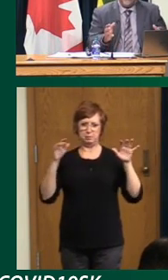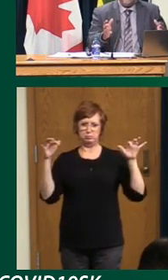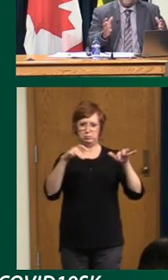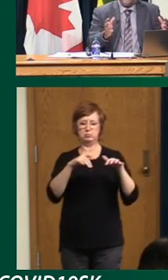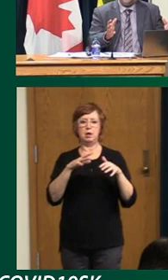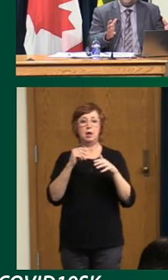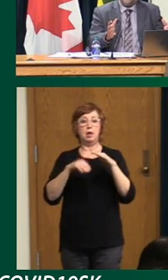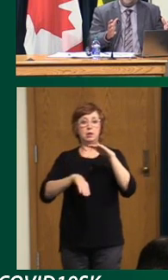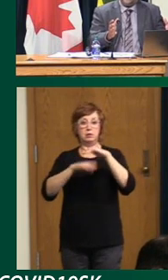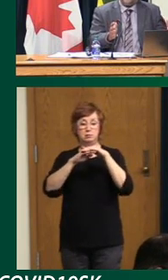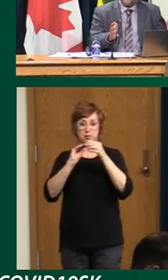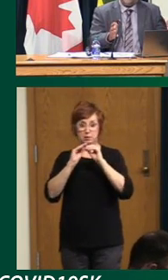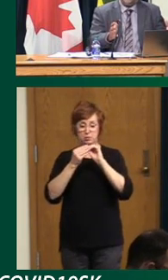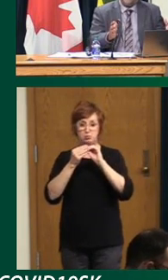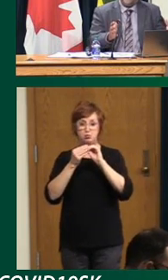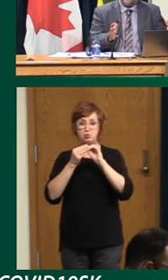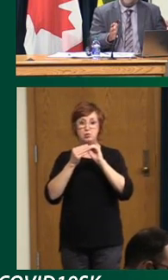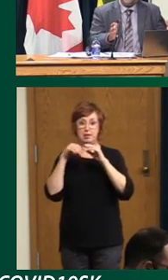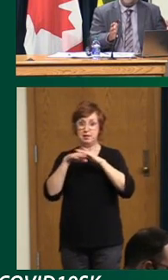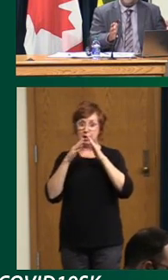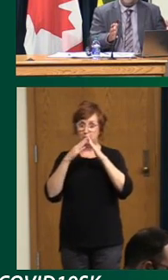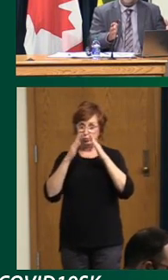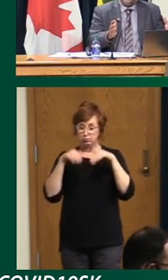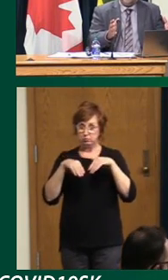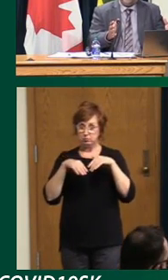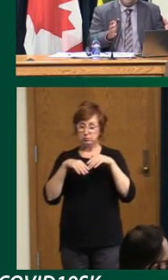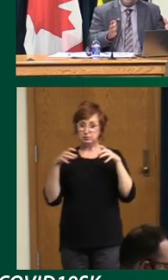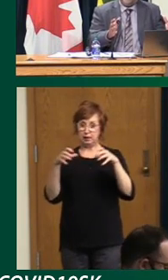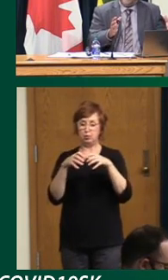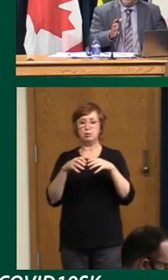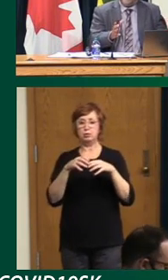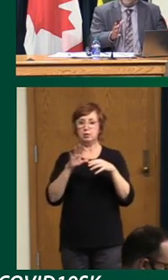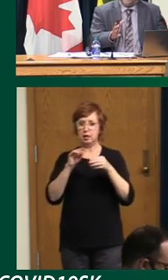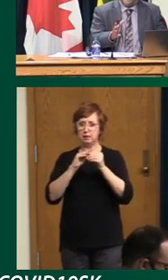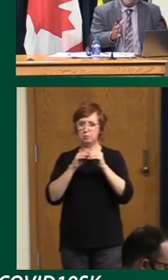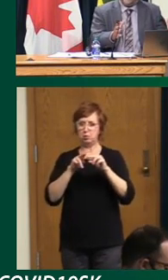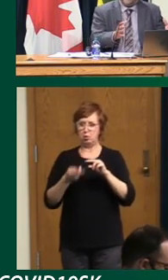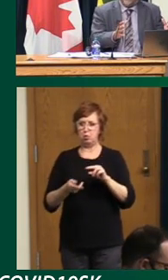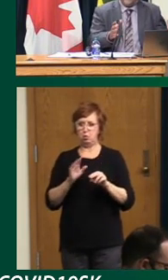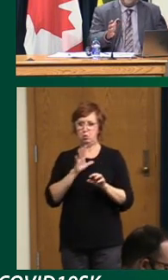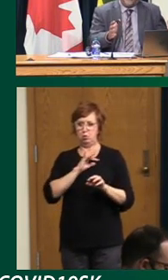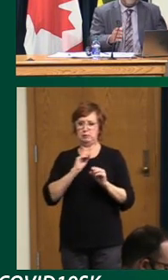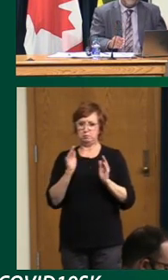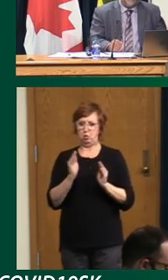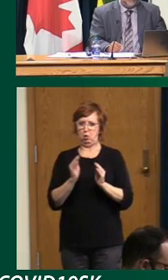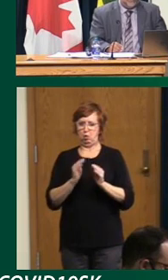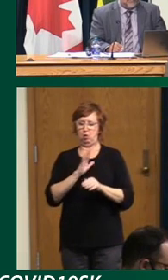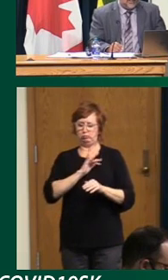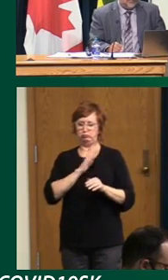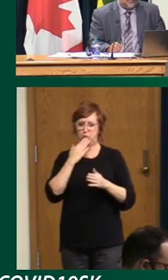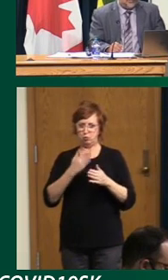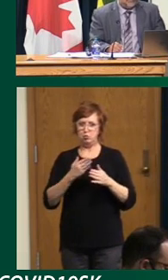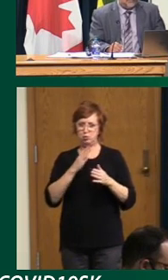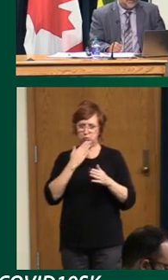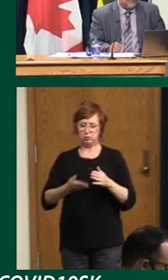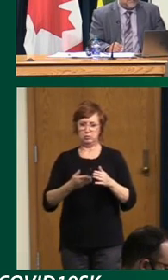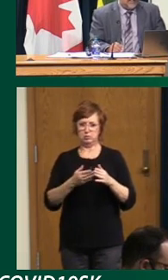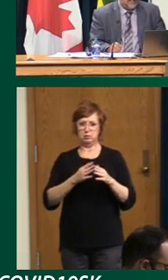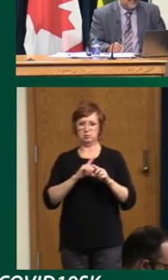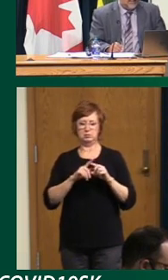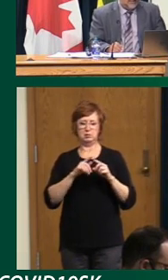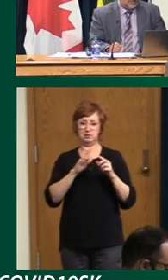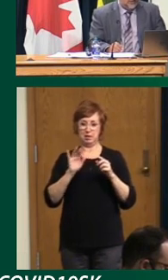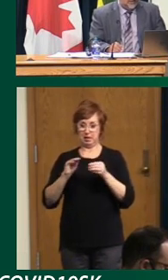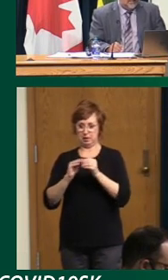so that as a contributor has come down. So that's good, but while that's good, we are still seeing significant transmission in